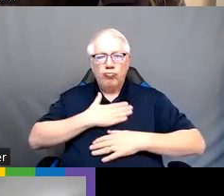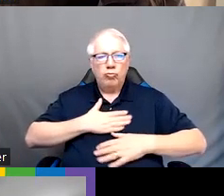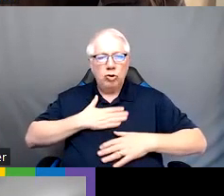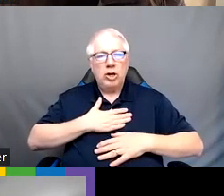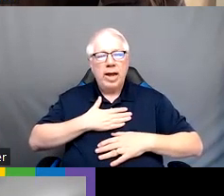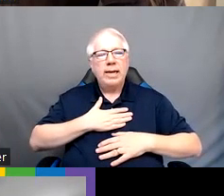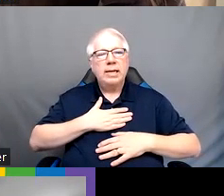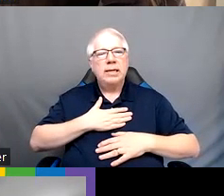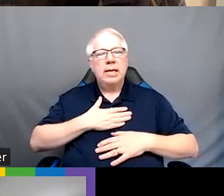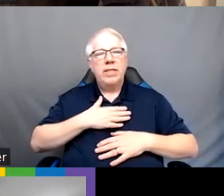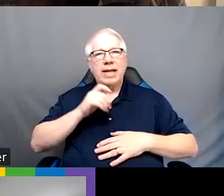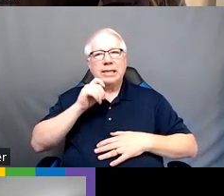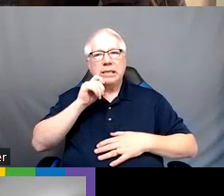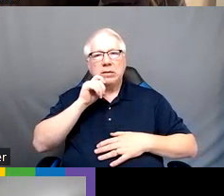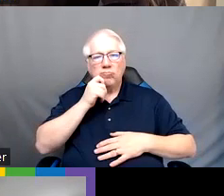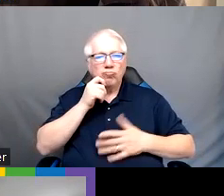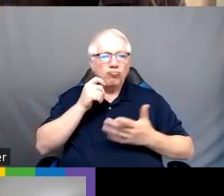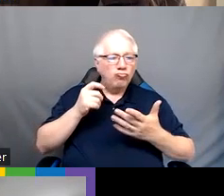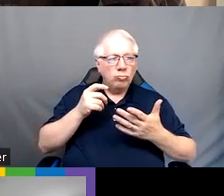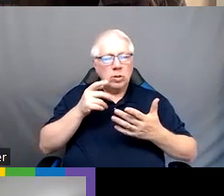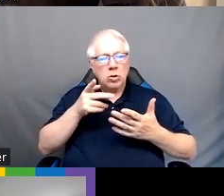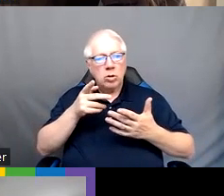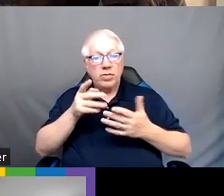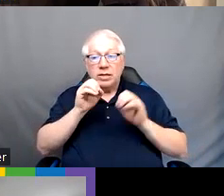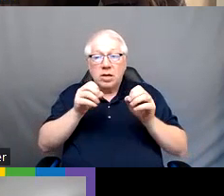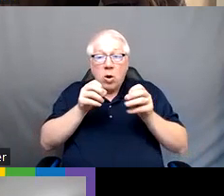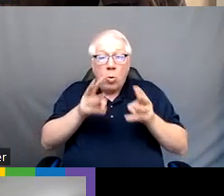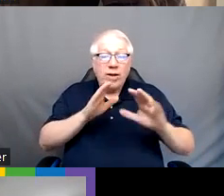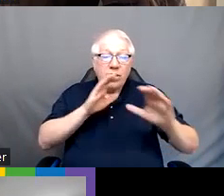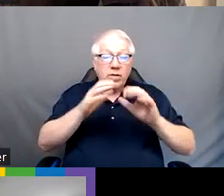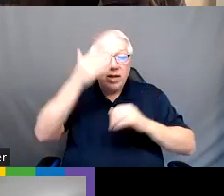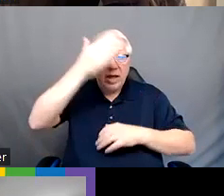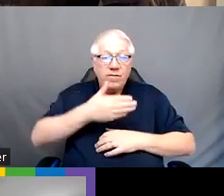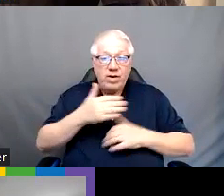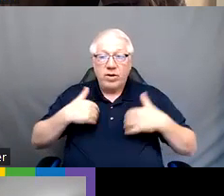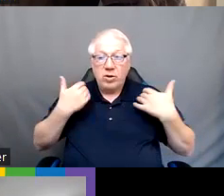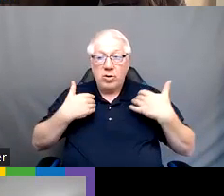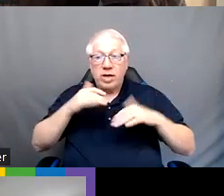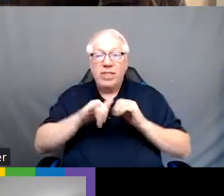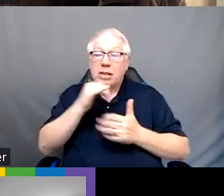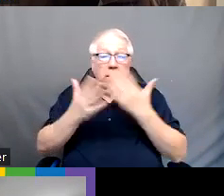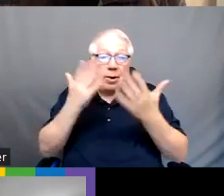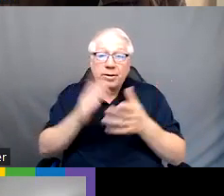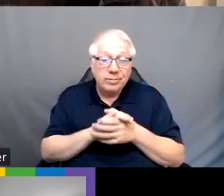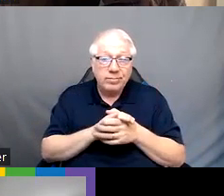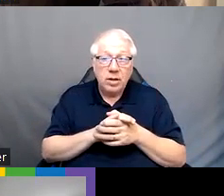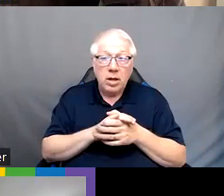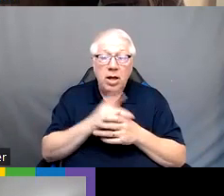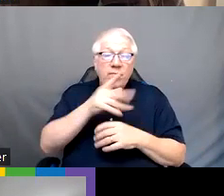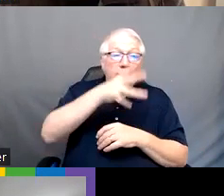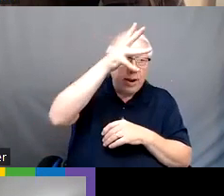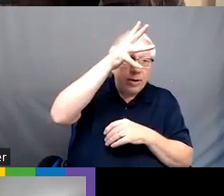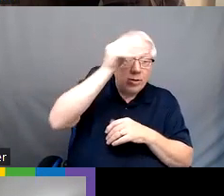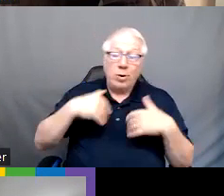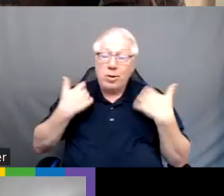that nuance that you're able to bring, because there is no way to have a conversation in front of youth that is not embarrassing for parents or for